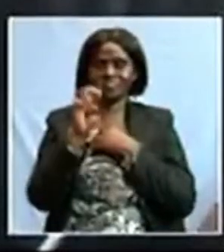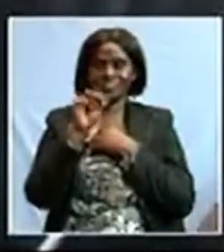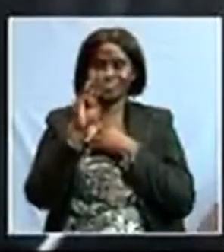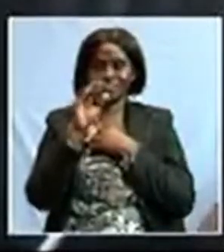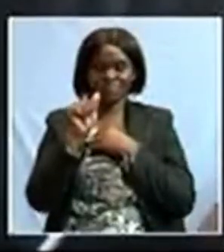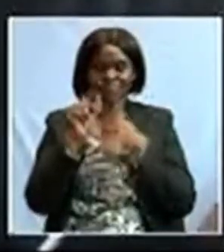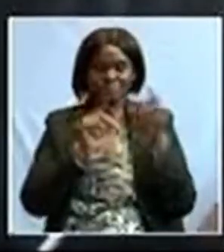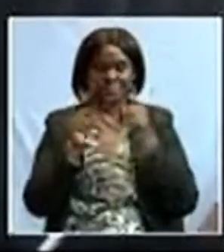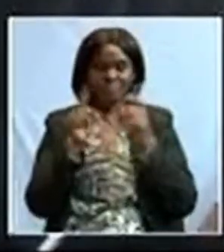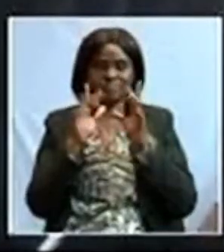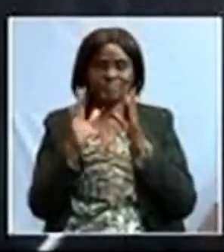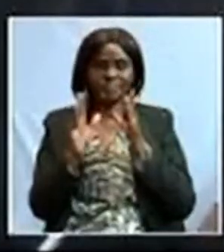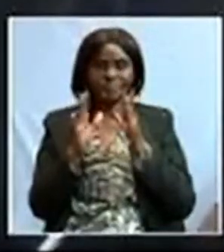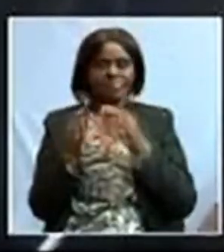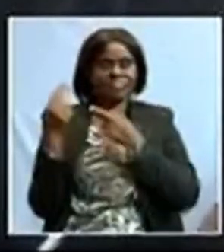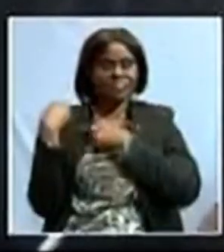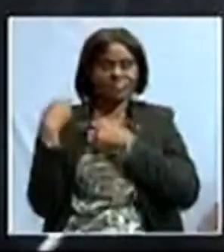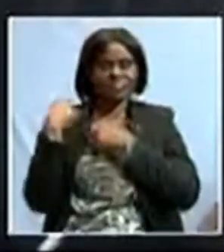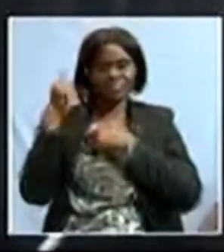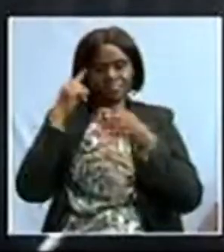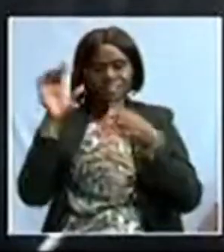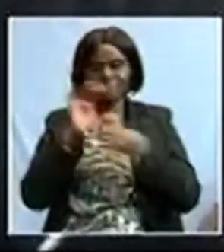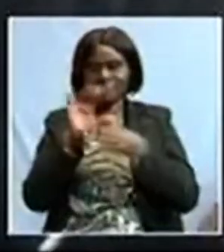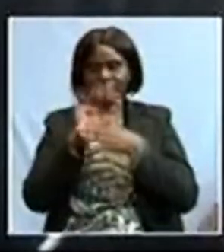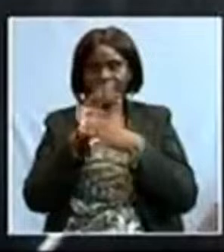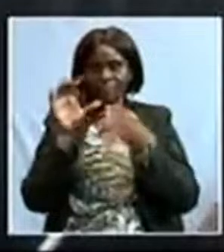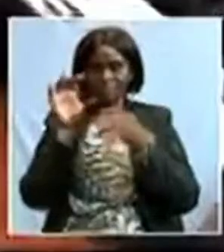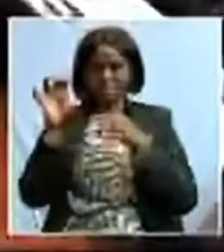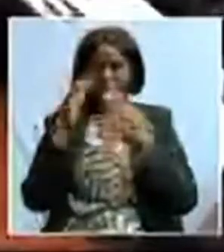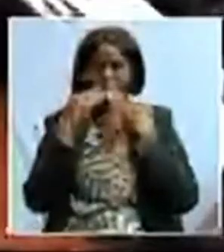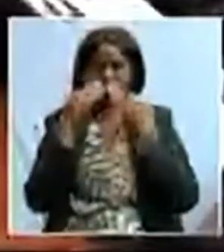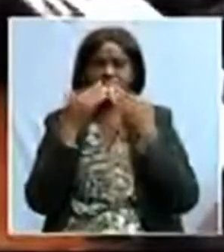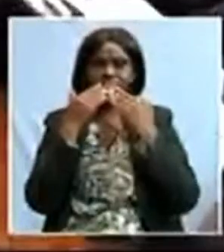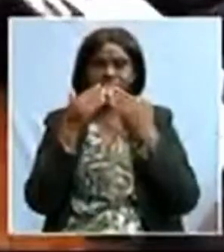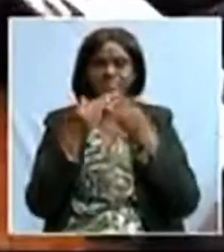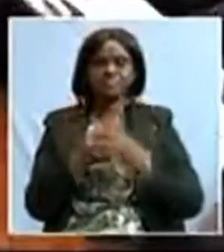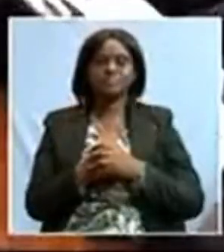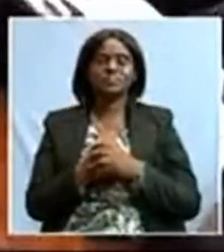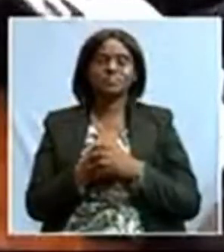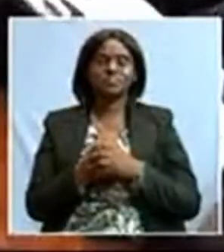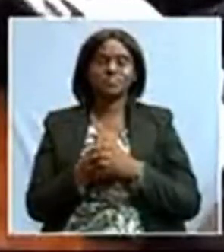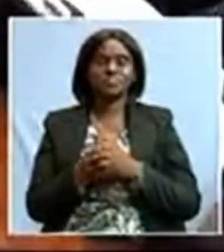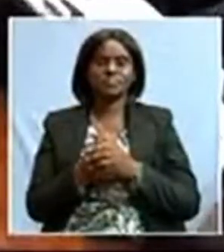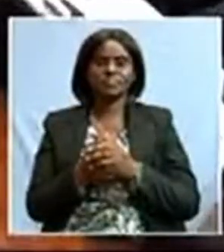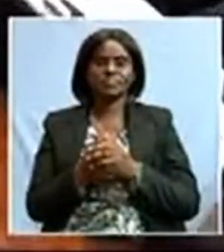Hamianda, Director in charge of Copper Belt Province. Thank you.